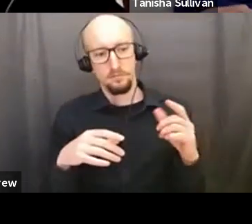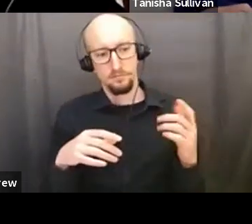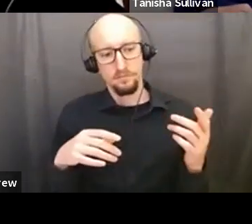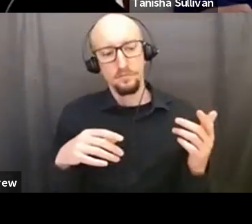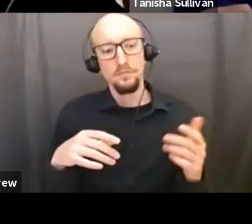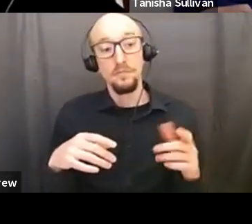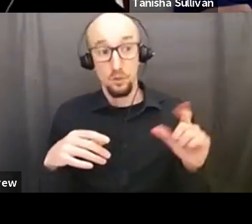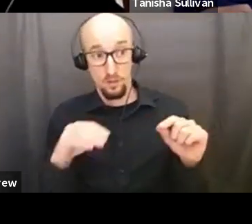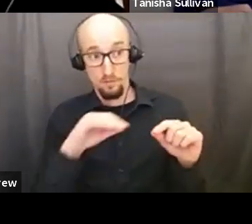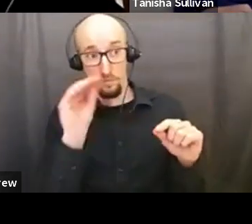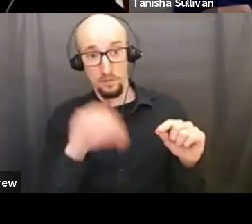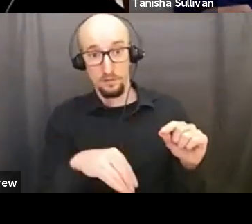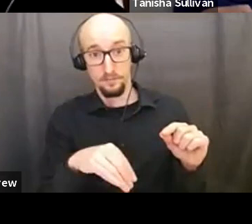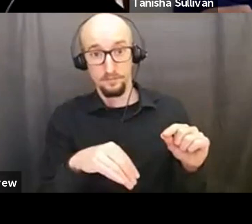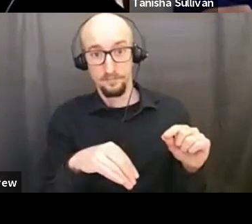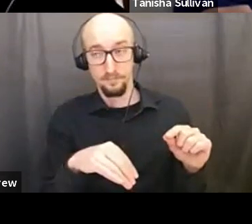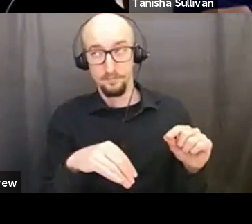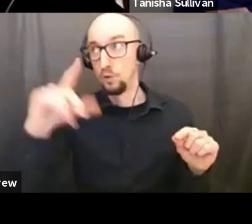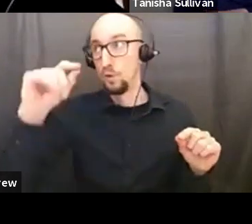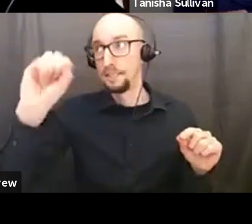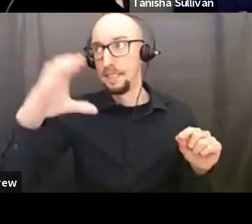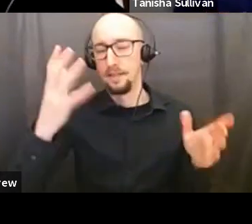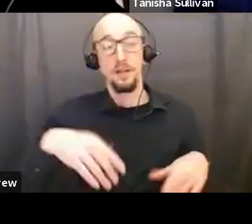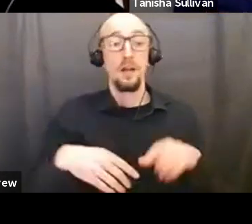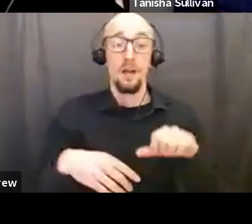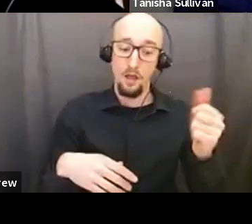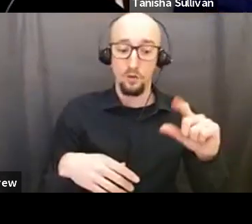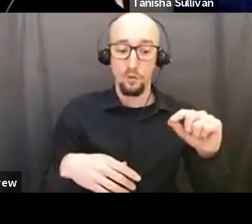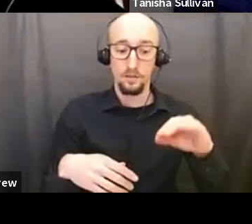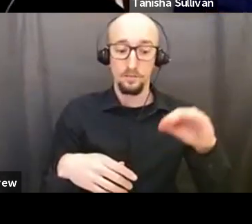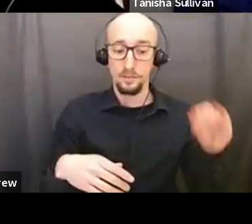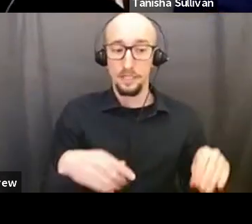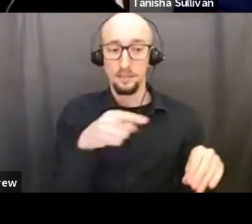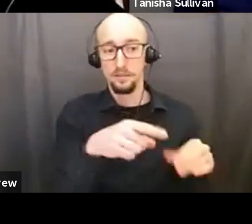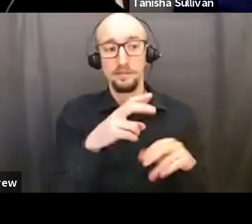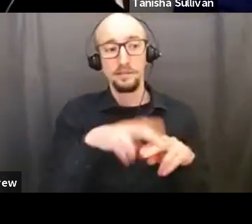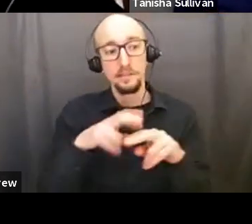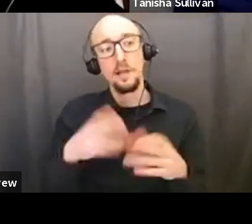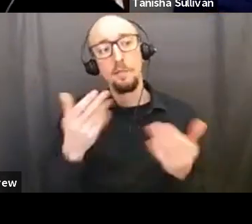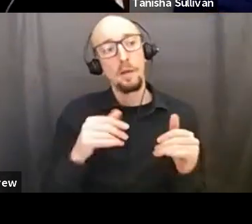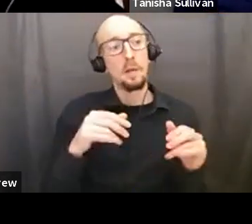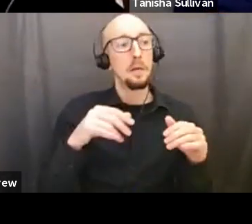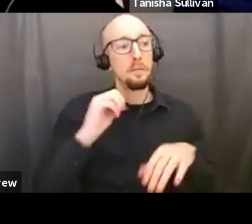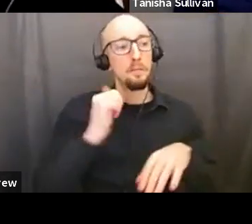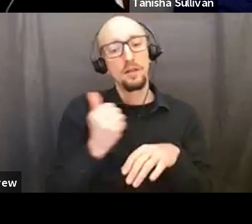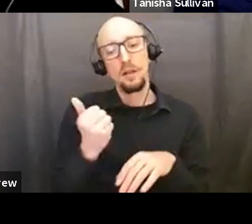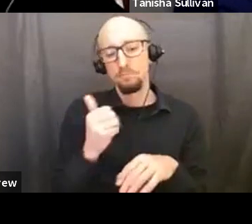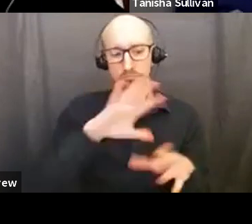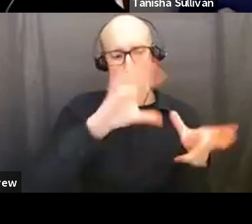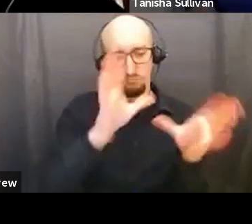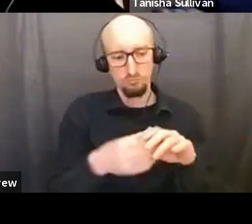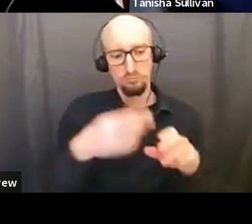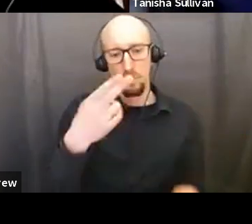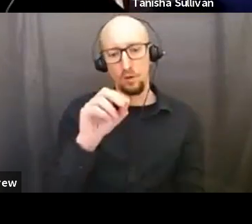other 20% of seats. The other 20% of seats could be allocated either by a holistic assessment that includes teacher